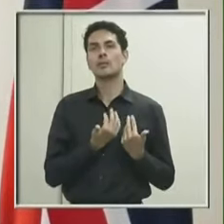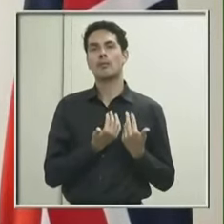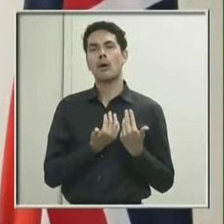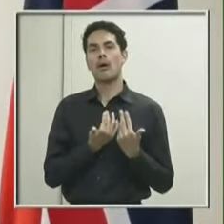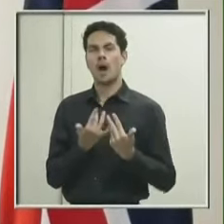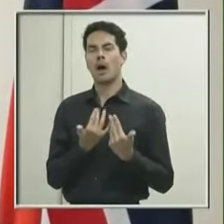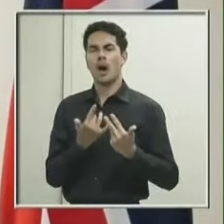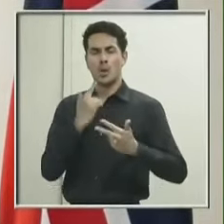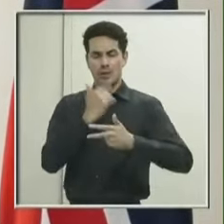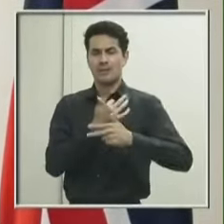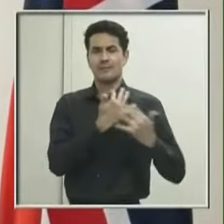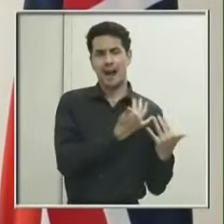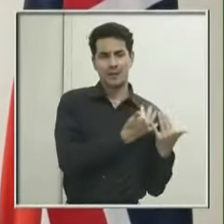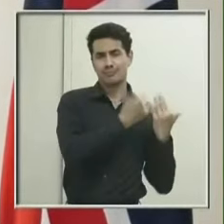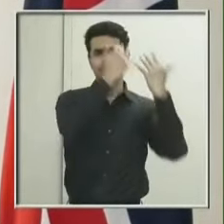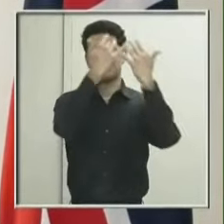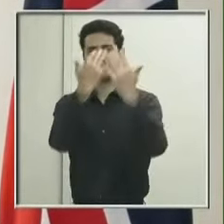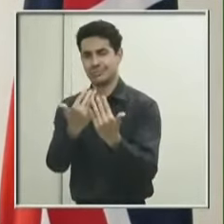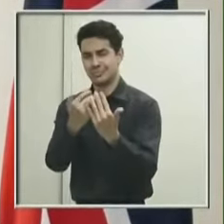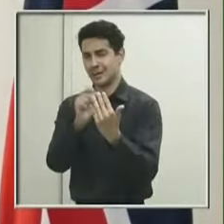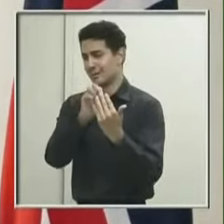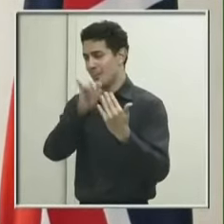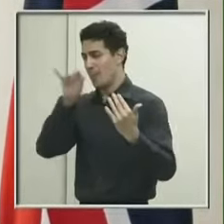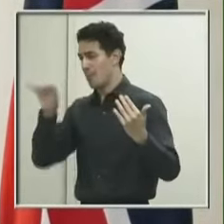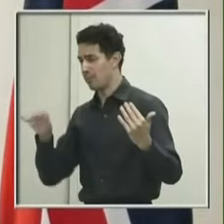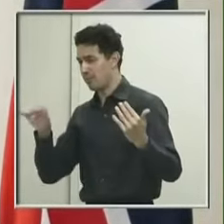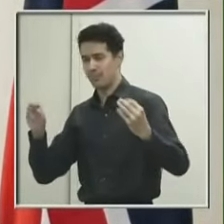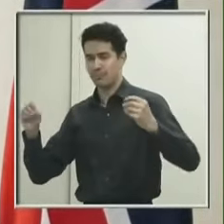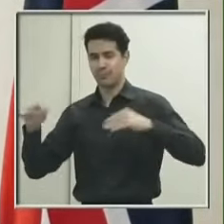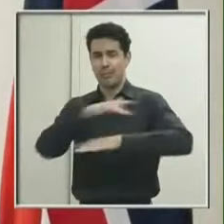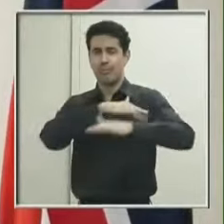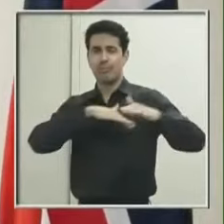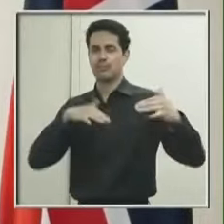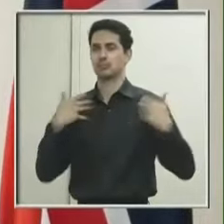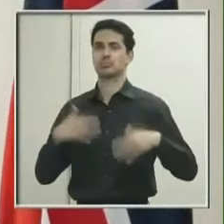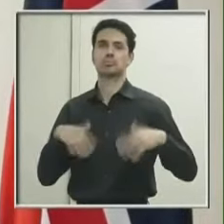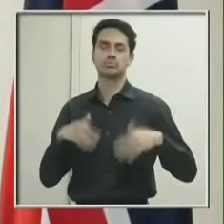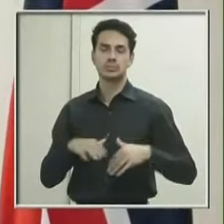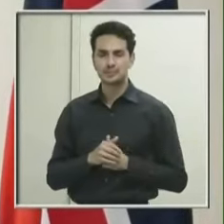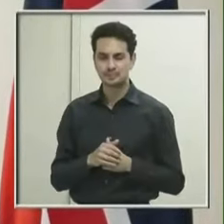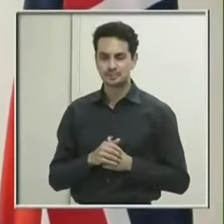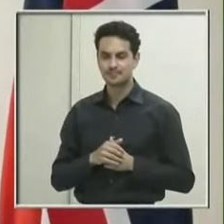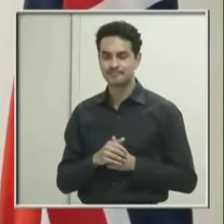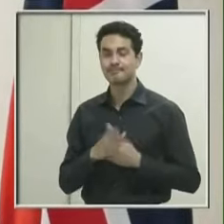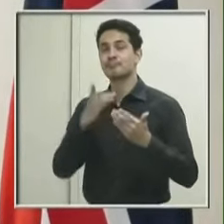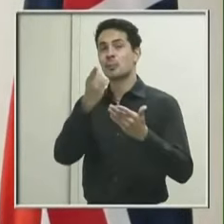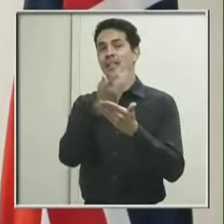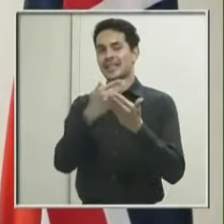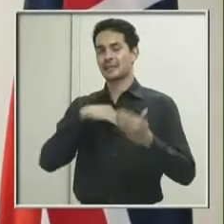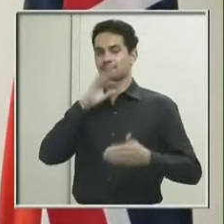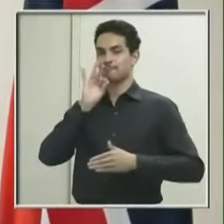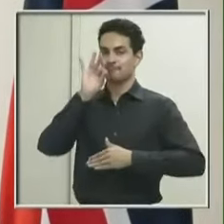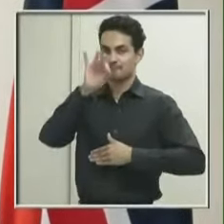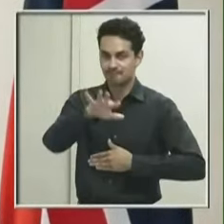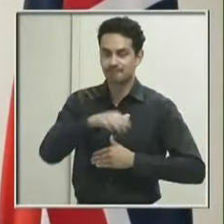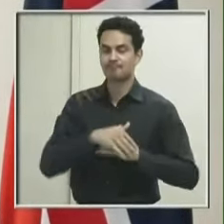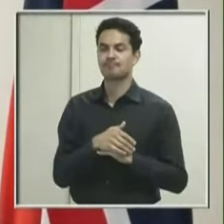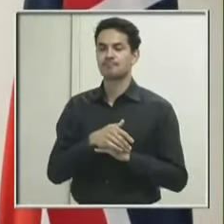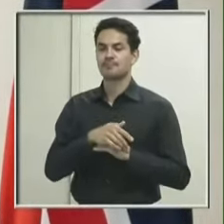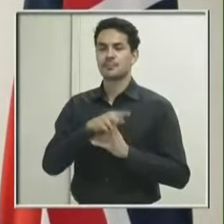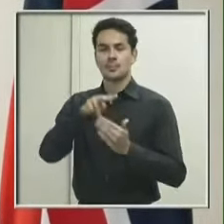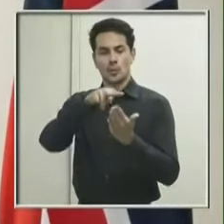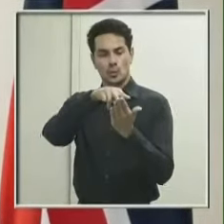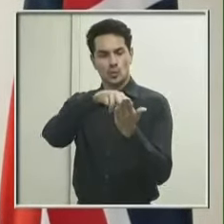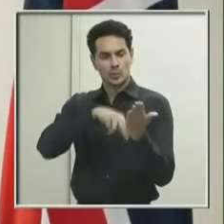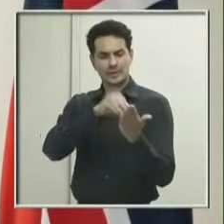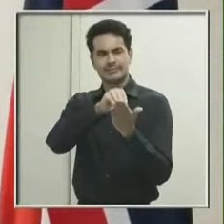spread. The other thing I'll say is that when you read the communications and the radio